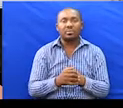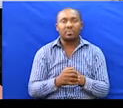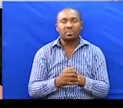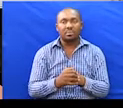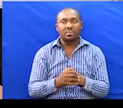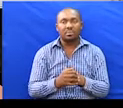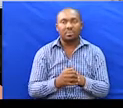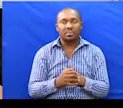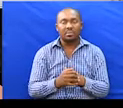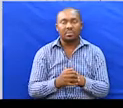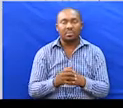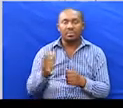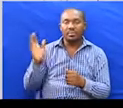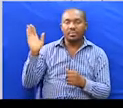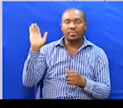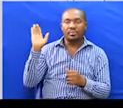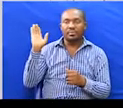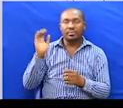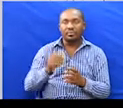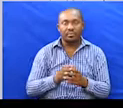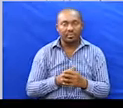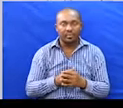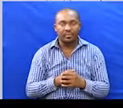What do you